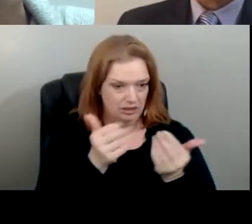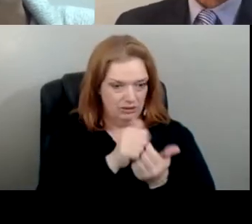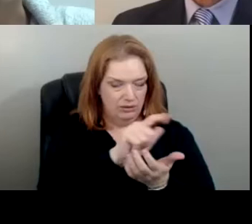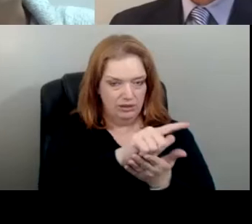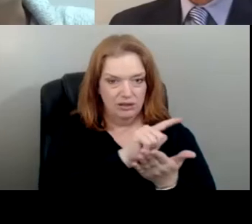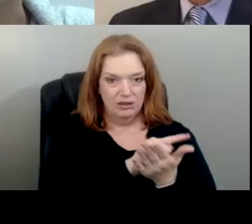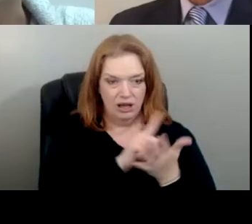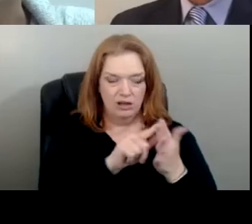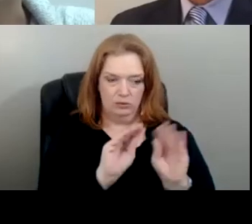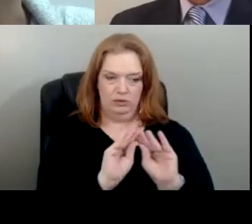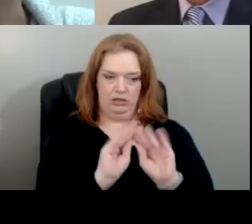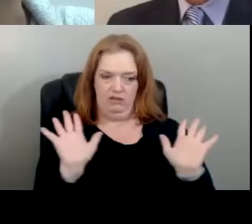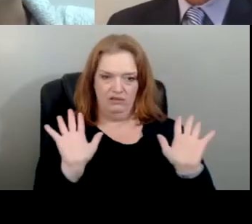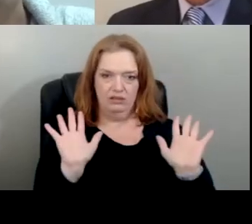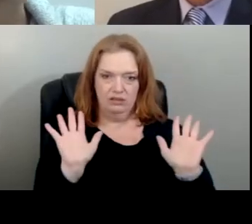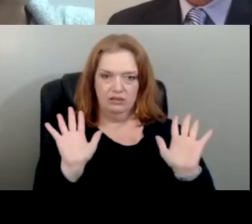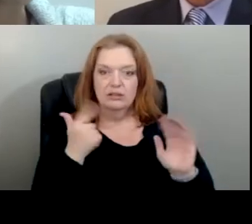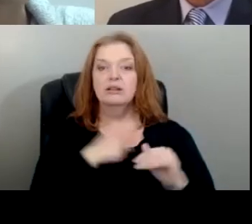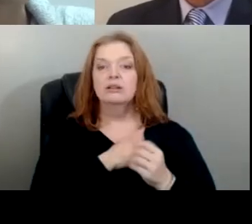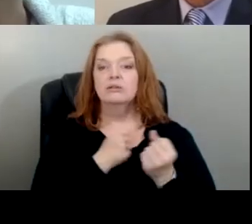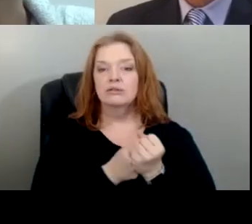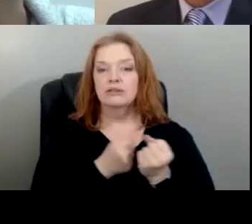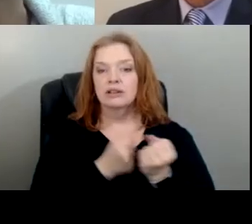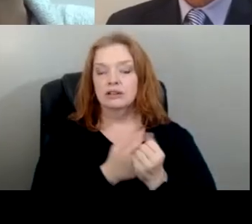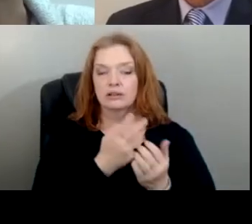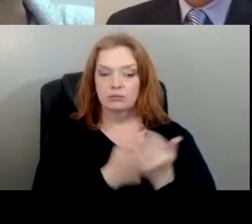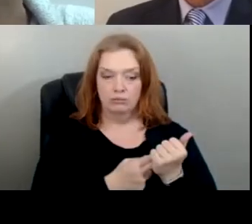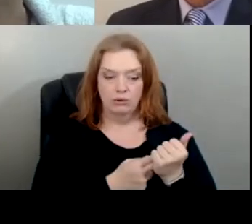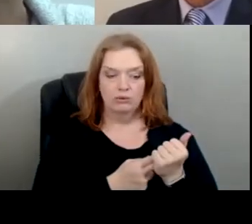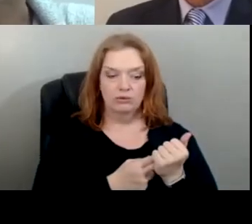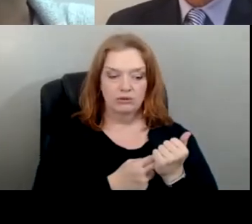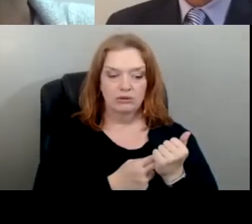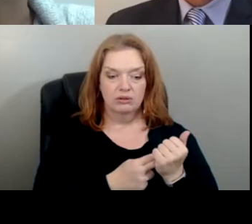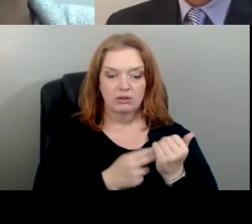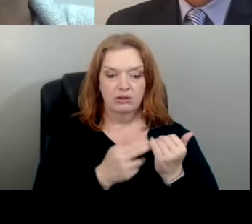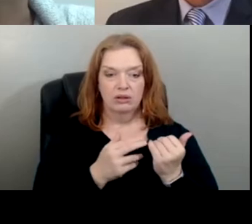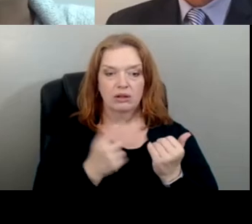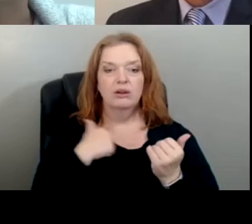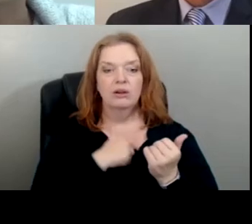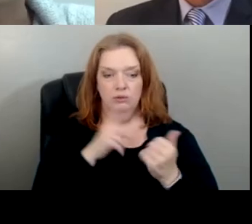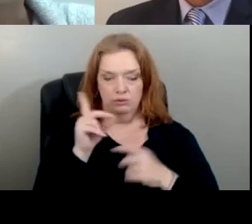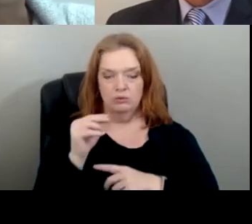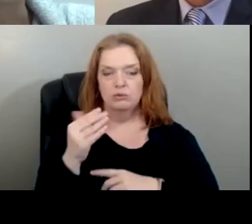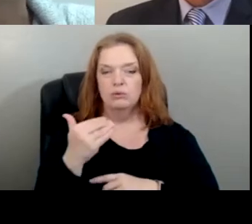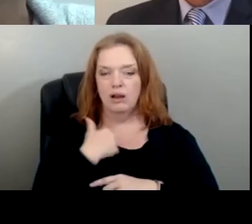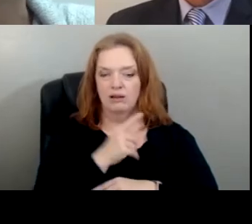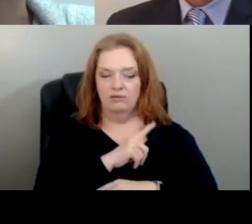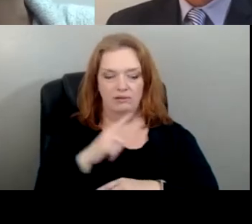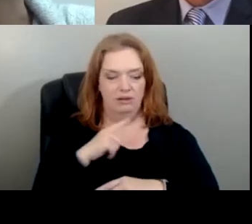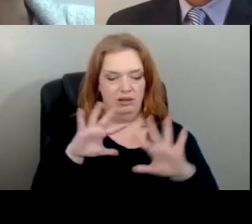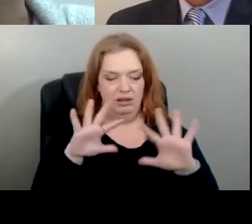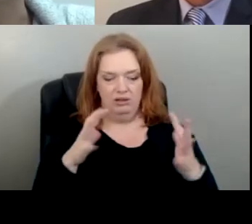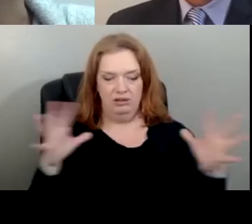We've advocated both at our legislative receptions that we do have with the state of Idaho every year.